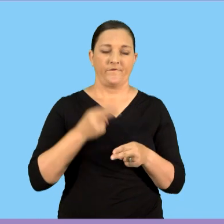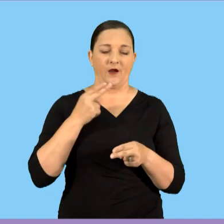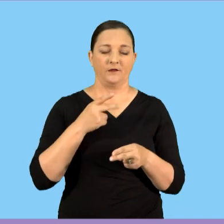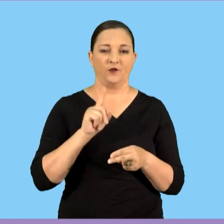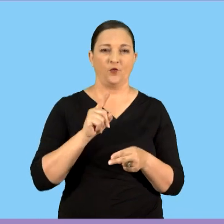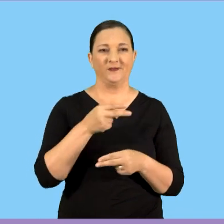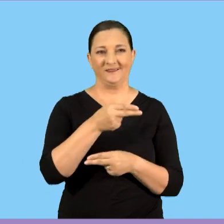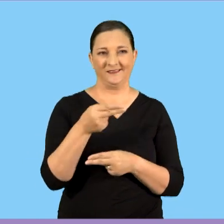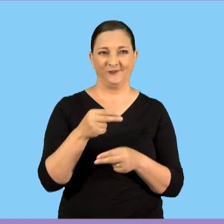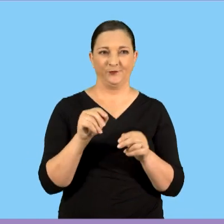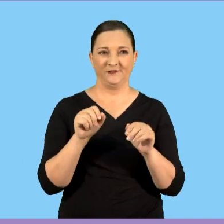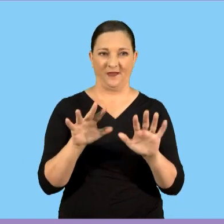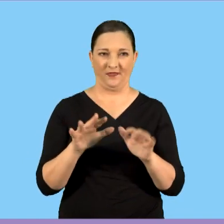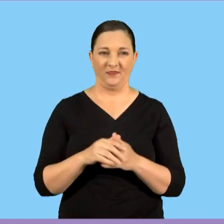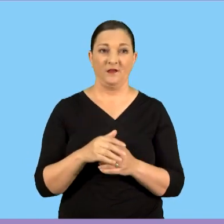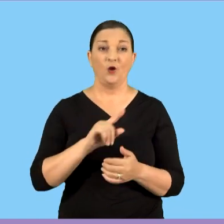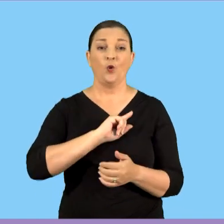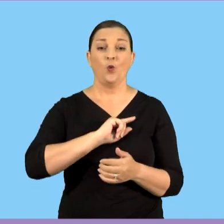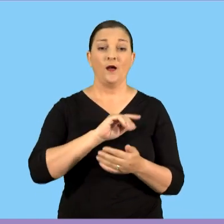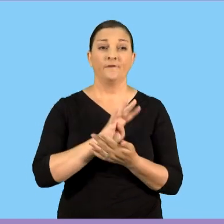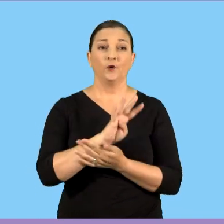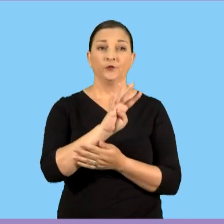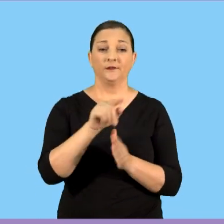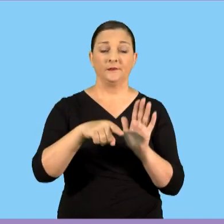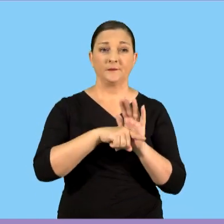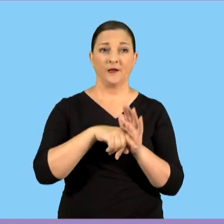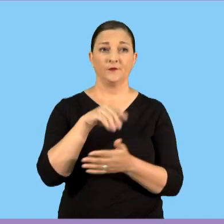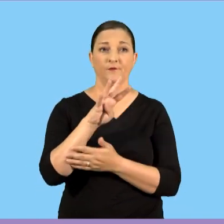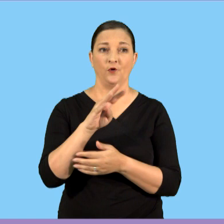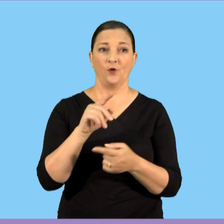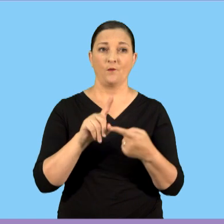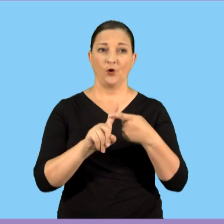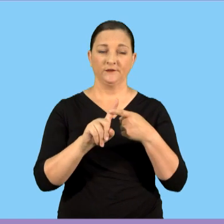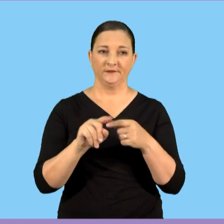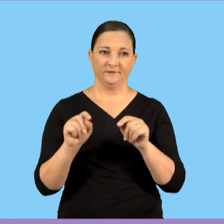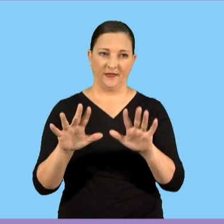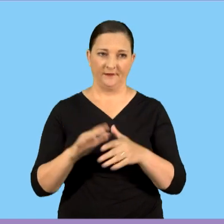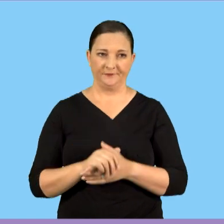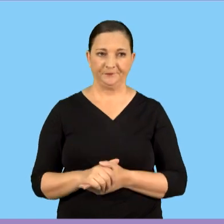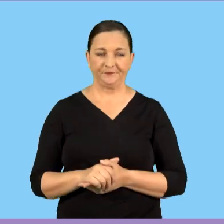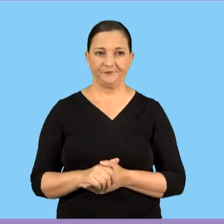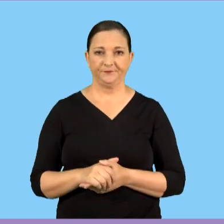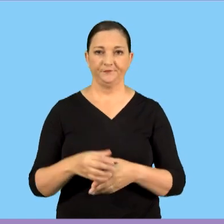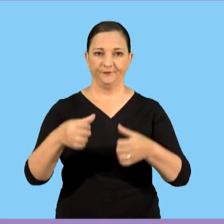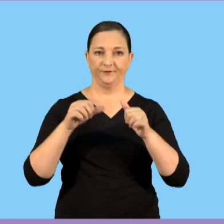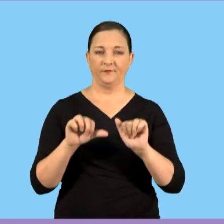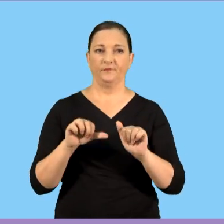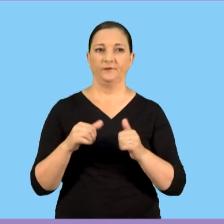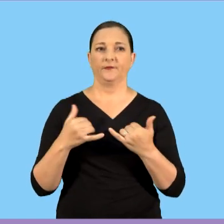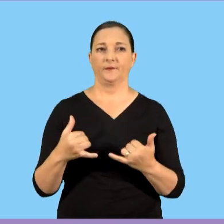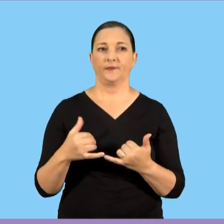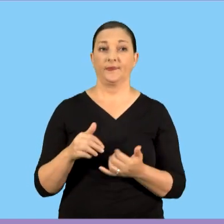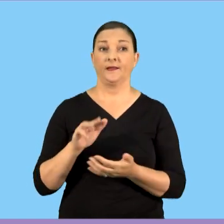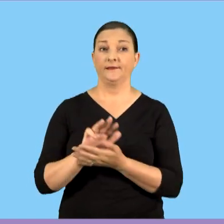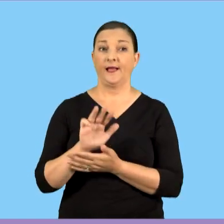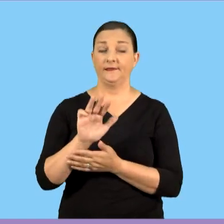be 10, because 14 minus 4 gives me a positive 10. My next